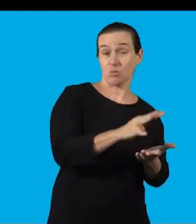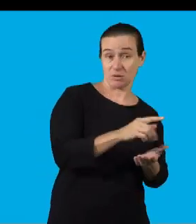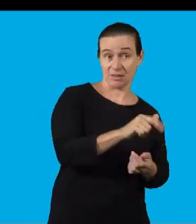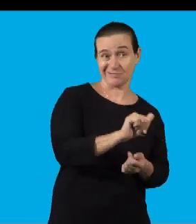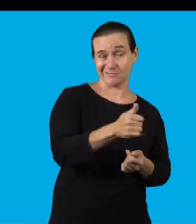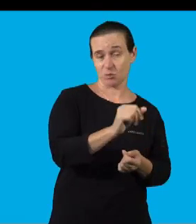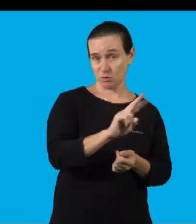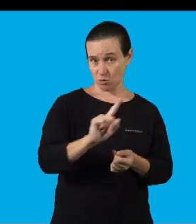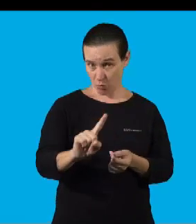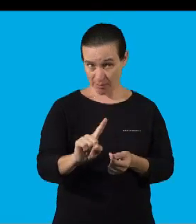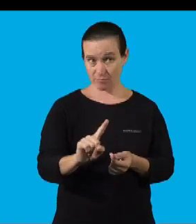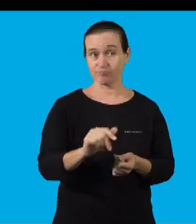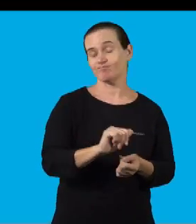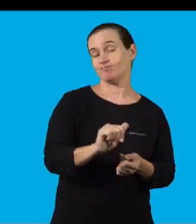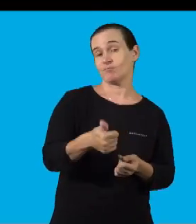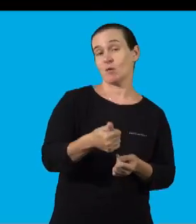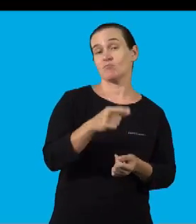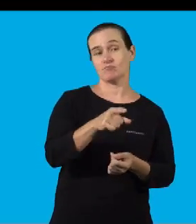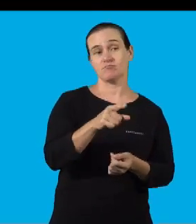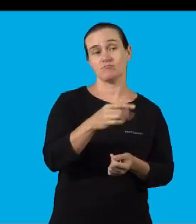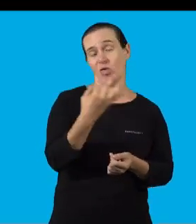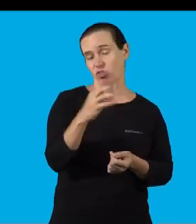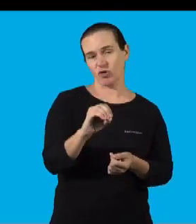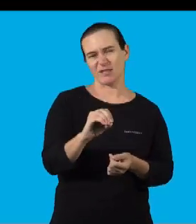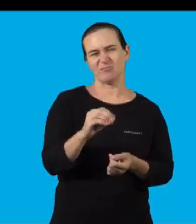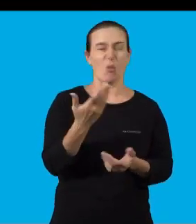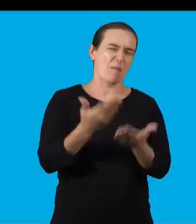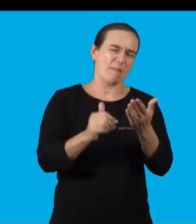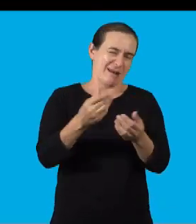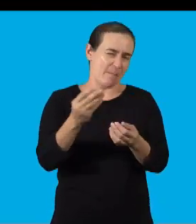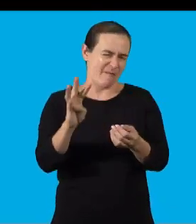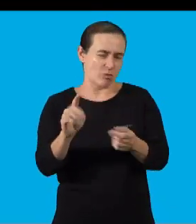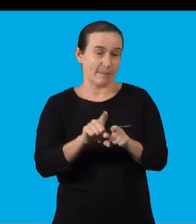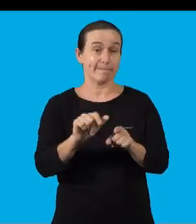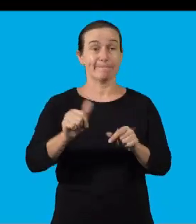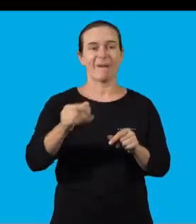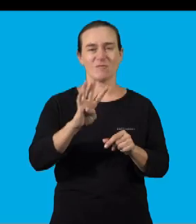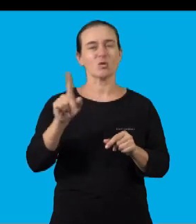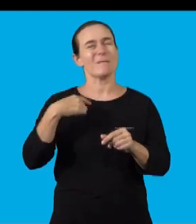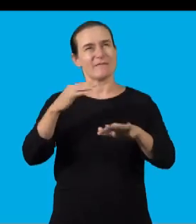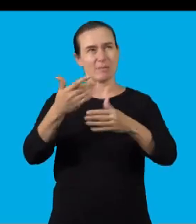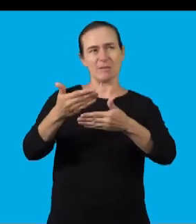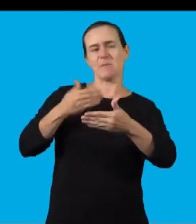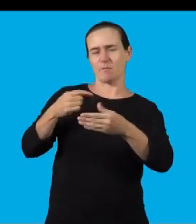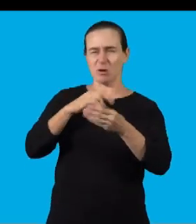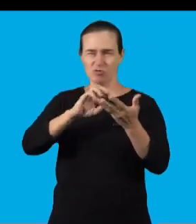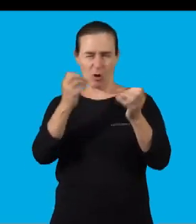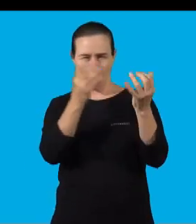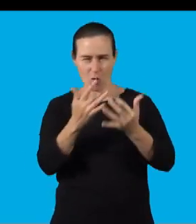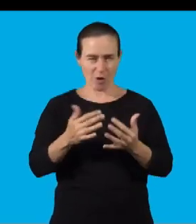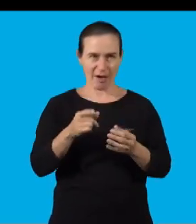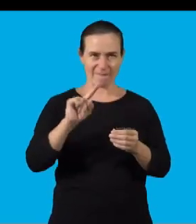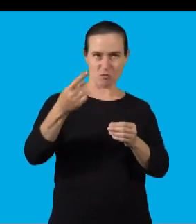14, 21, 30. You can even make it the first four terms, and that is 41, just to get